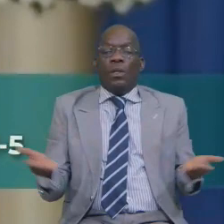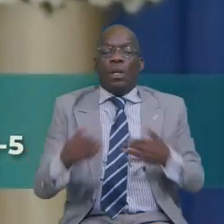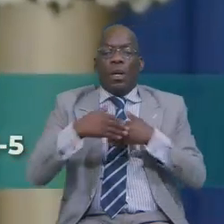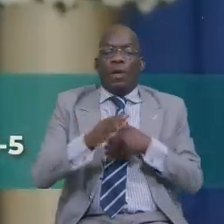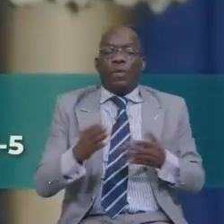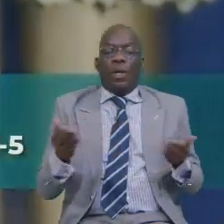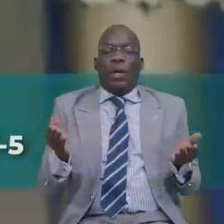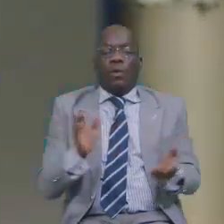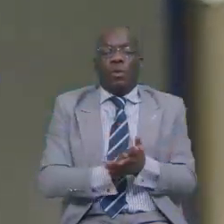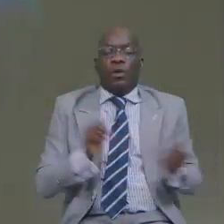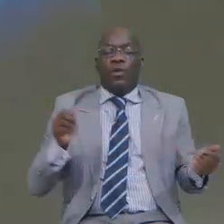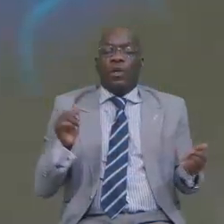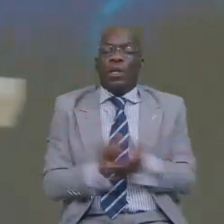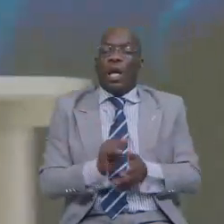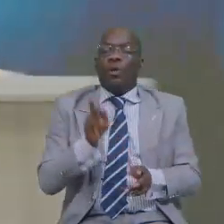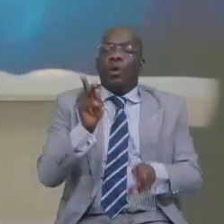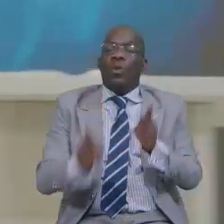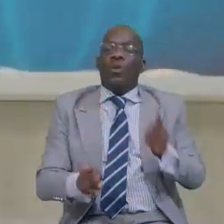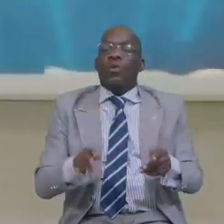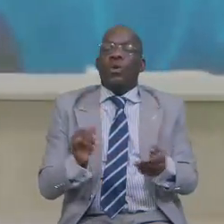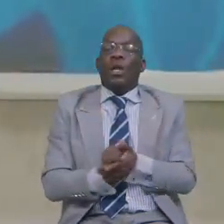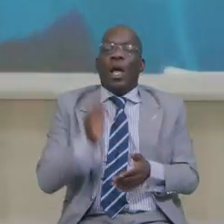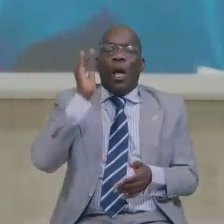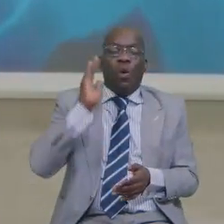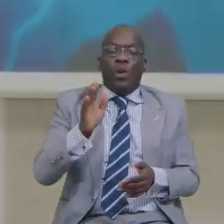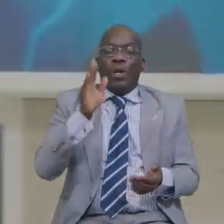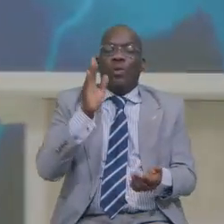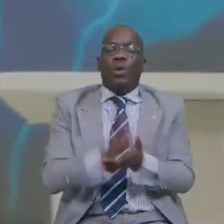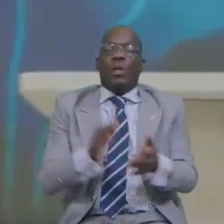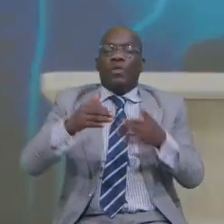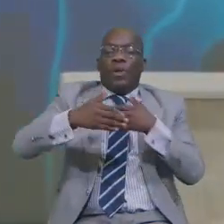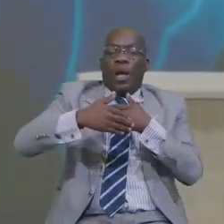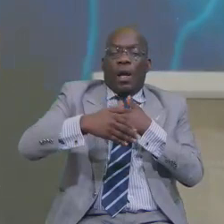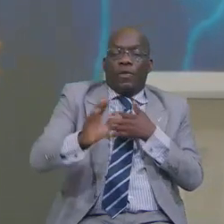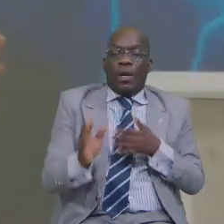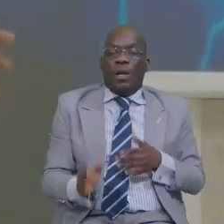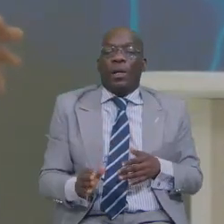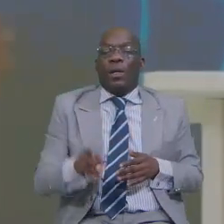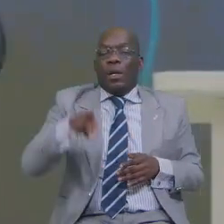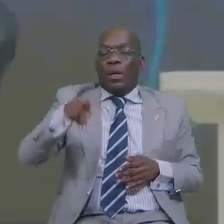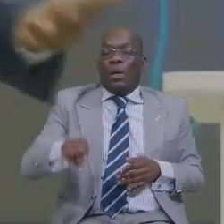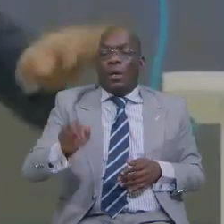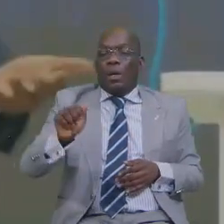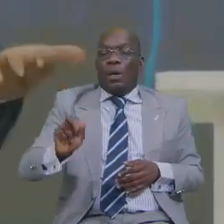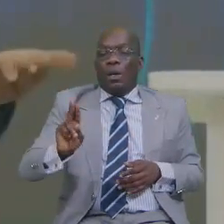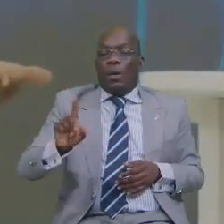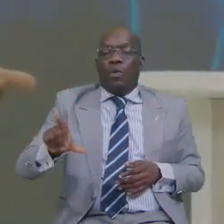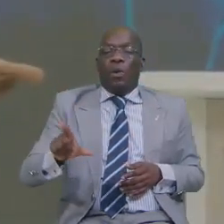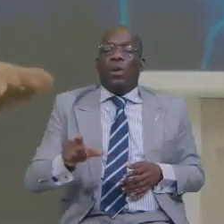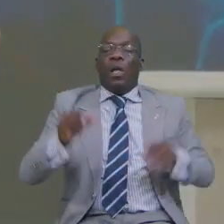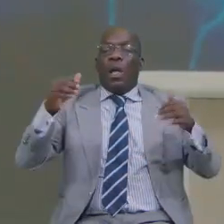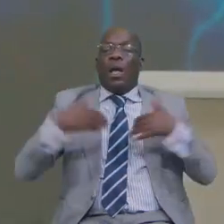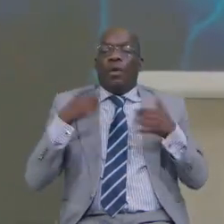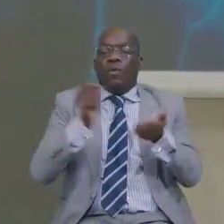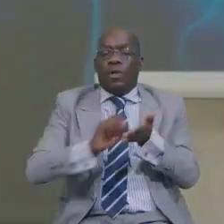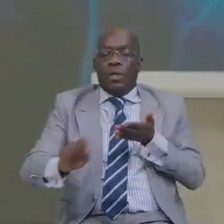Hereafter believe. That is the people that will believe after Paul the apostle had written all those